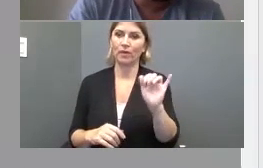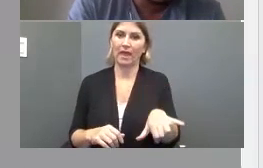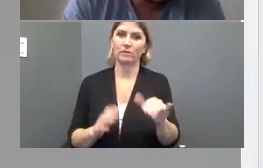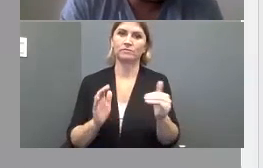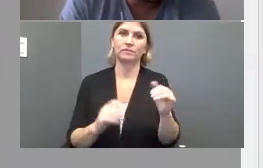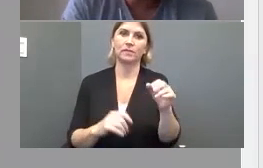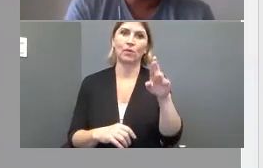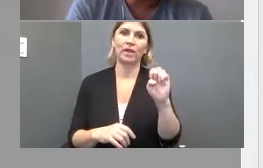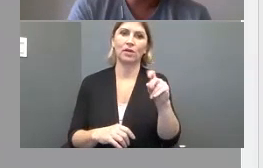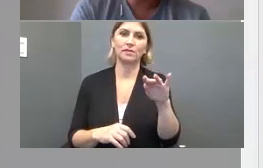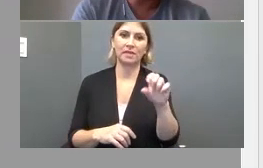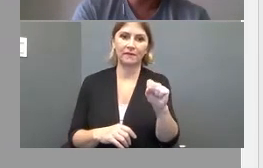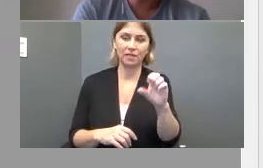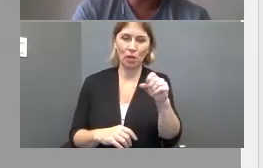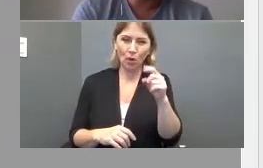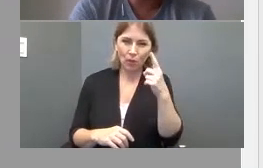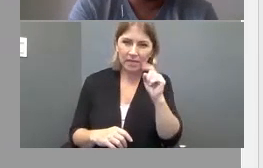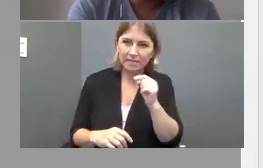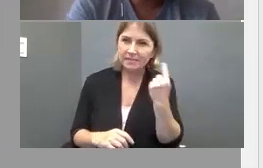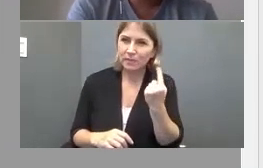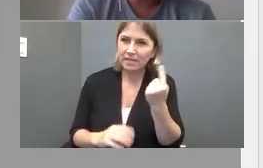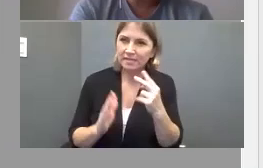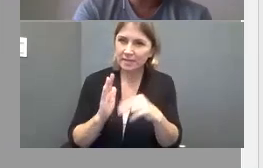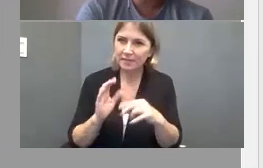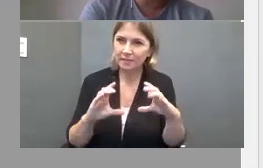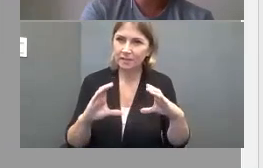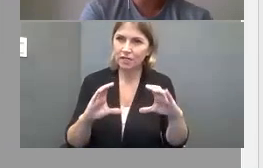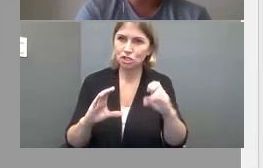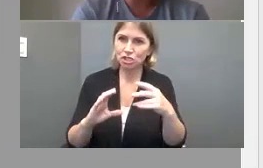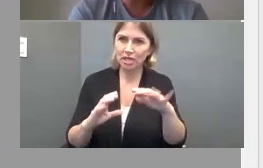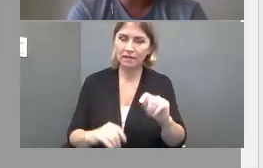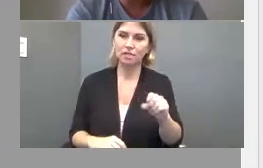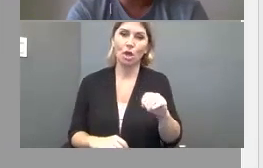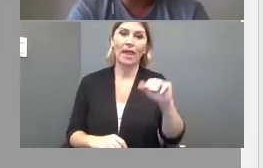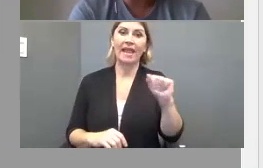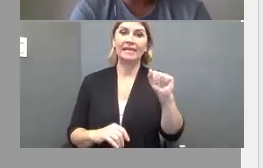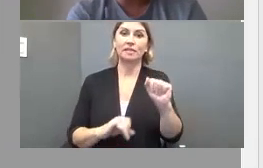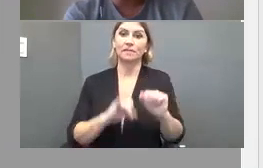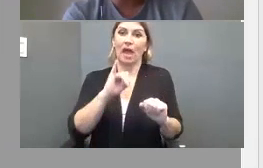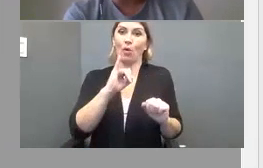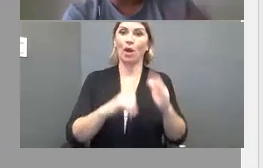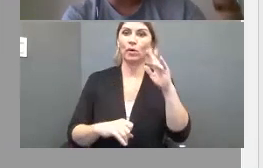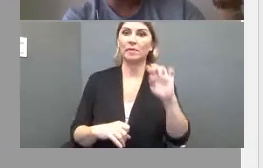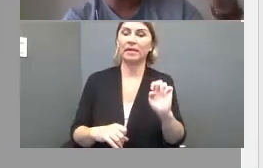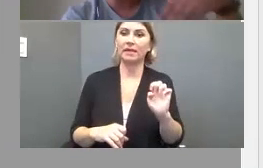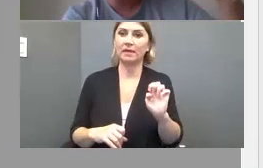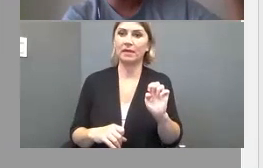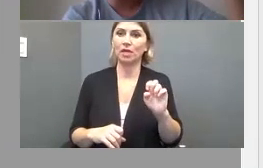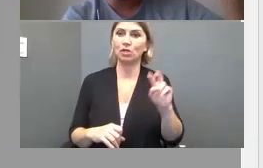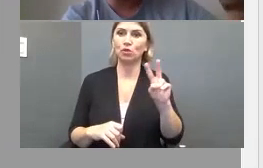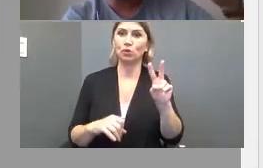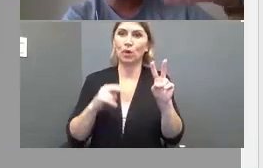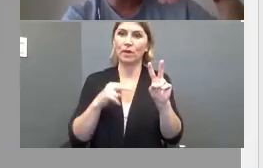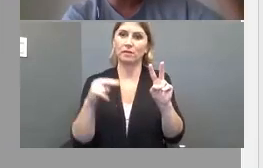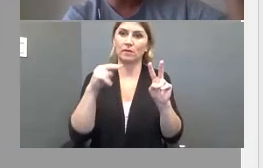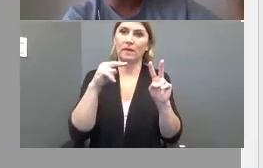base case. What is the complexity of a raised to the power of I? So a raised to the power of I is going to be 2 raised to the power of I, 3 raised